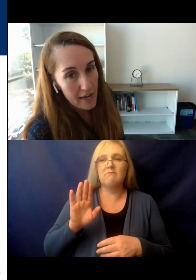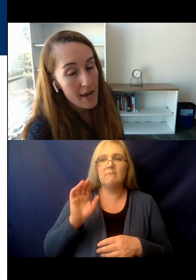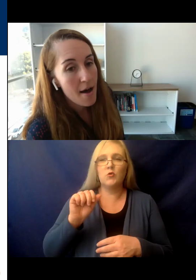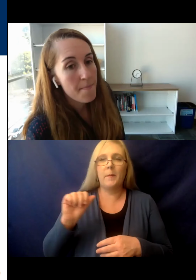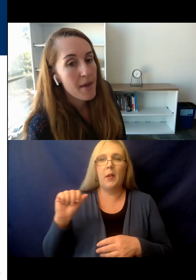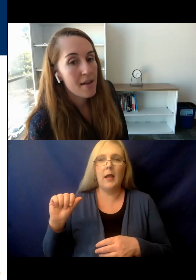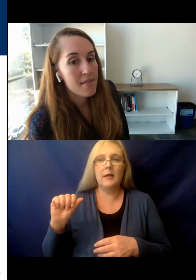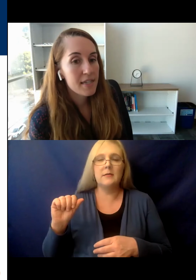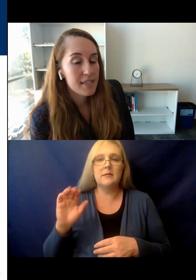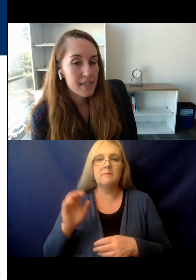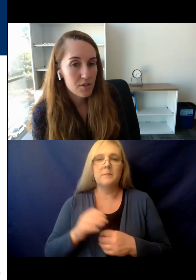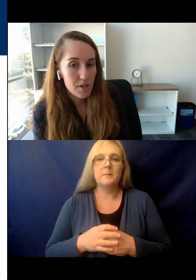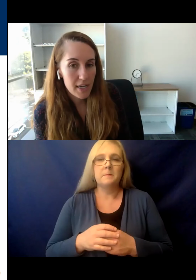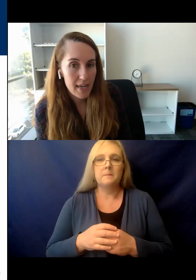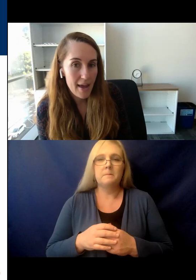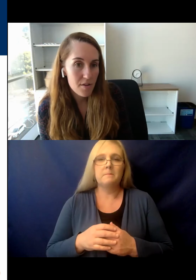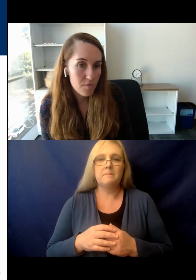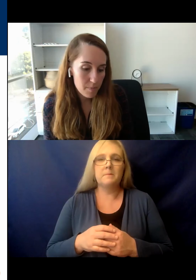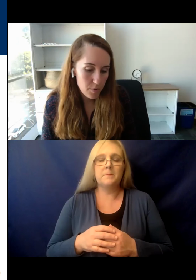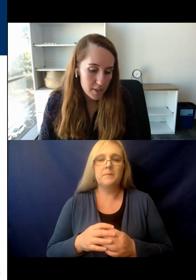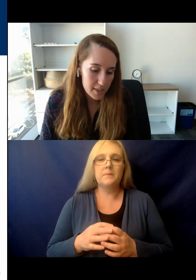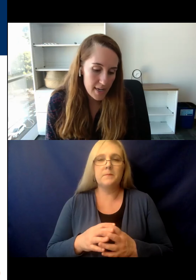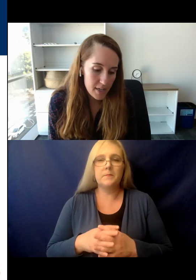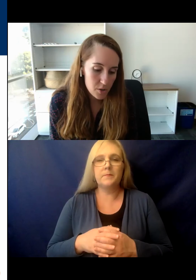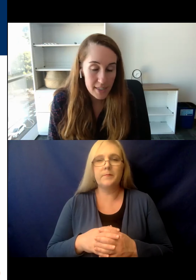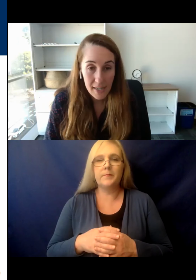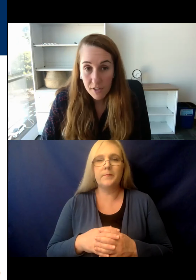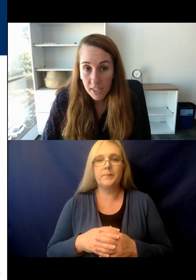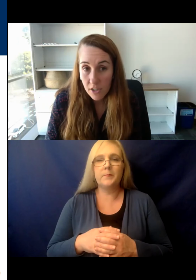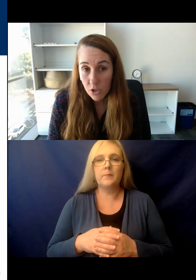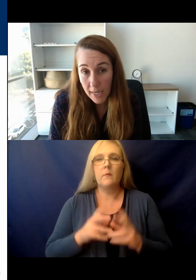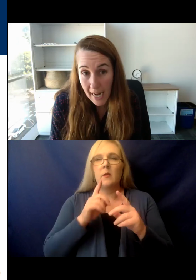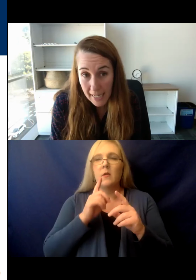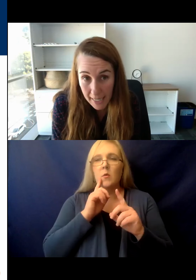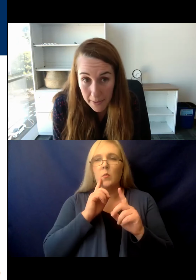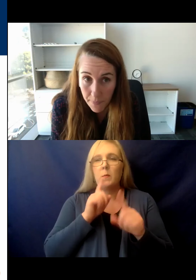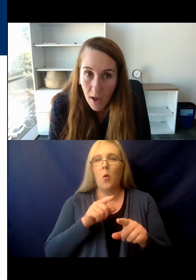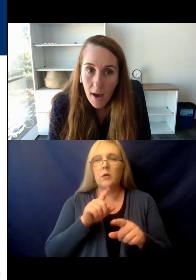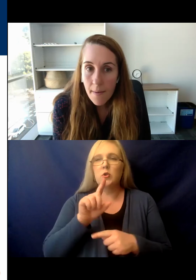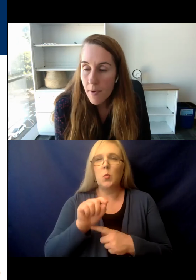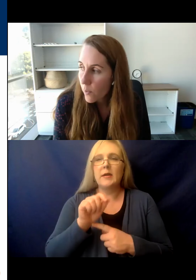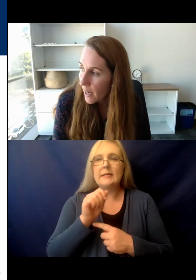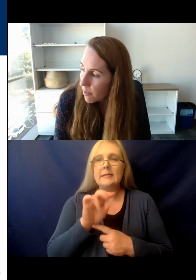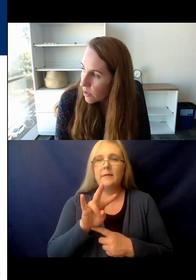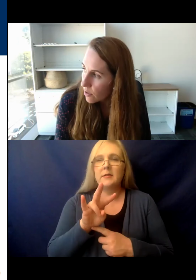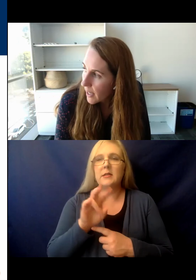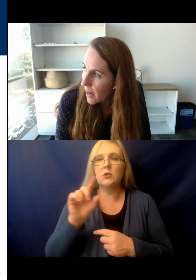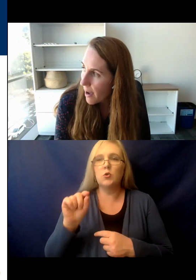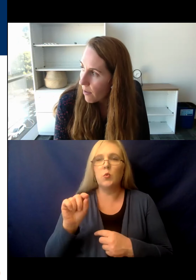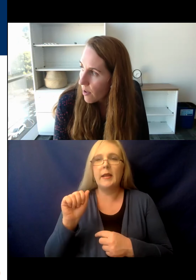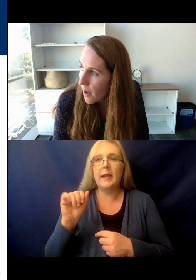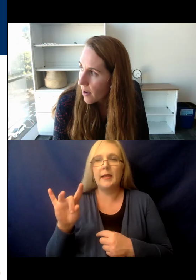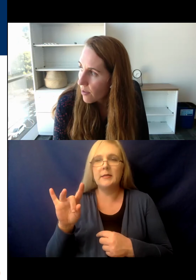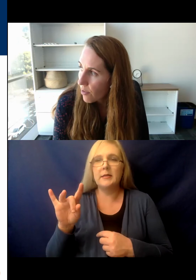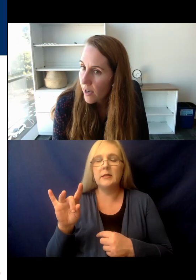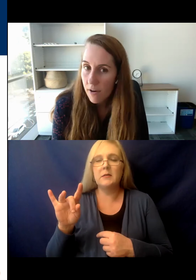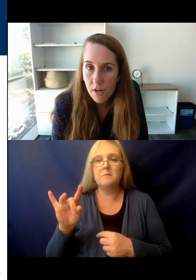the survey. And this is looking at reports in 2017 or 2018. And we're able to look at